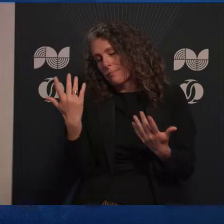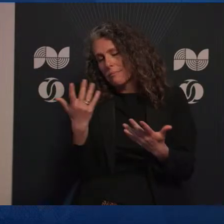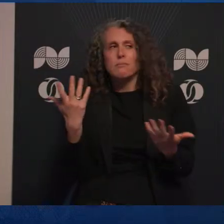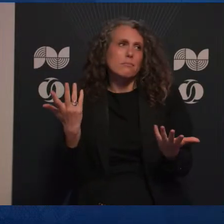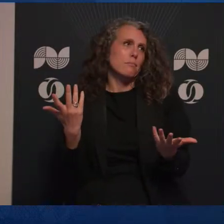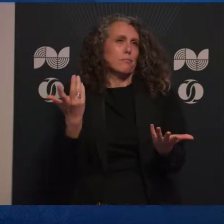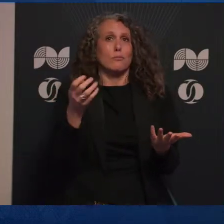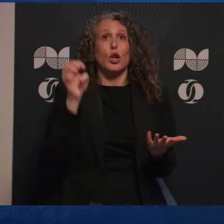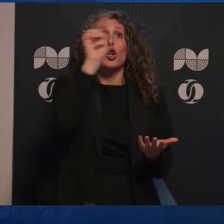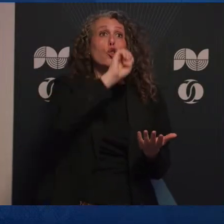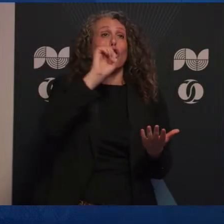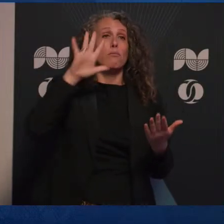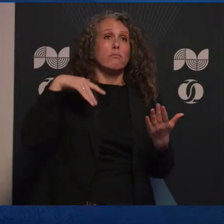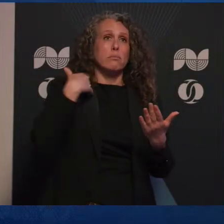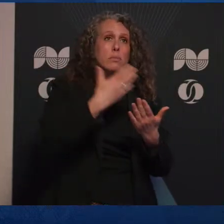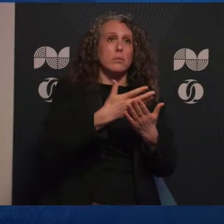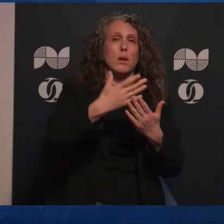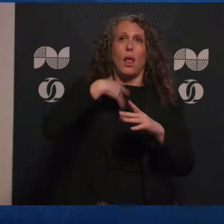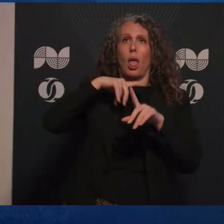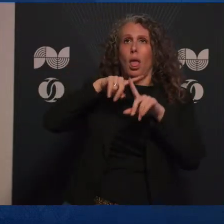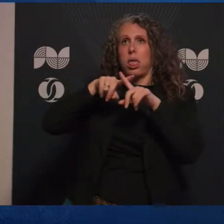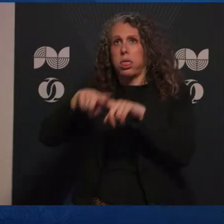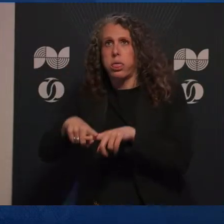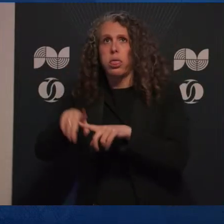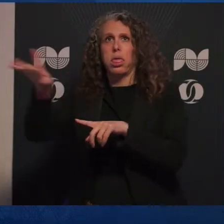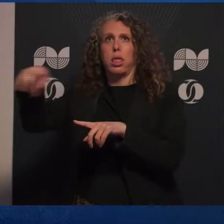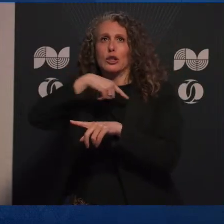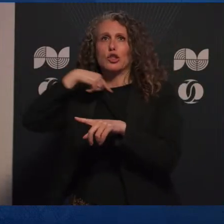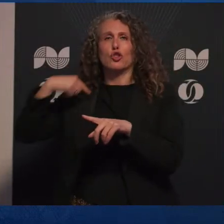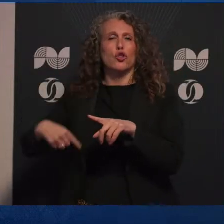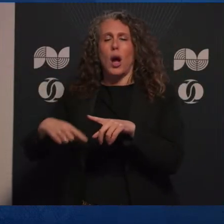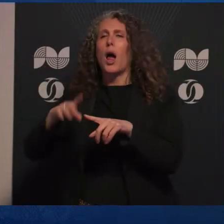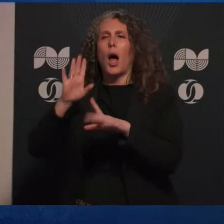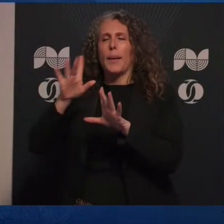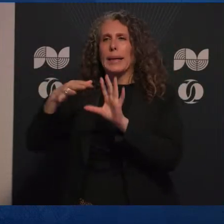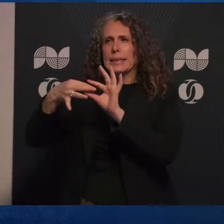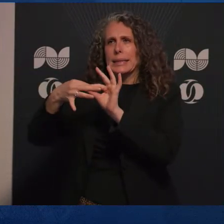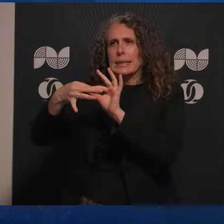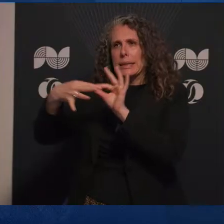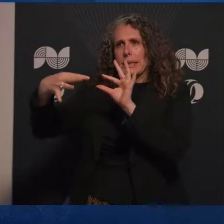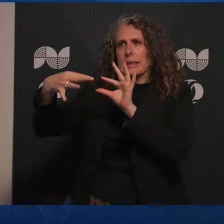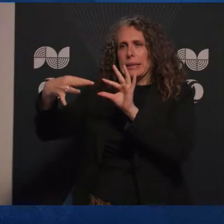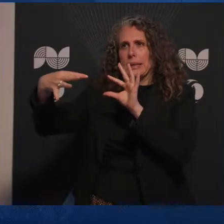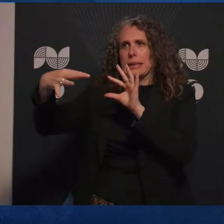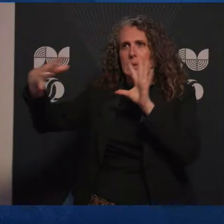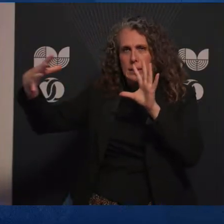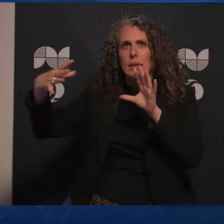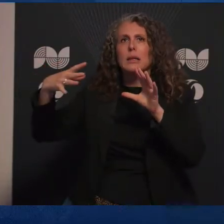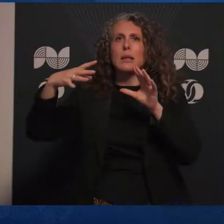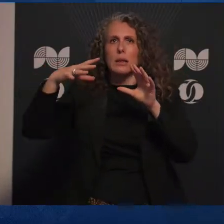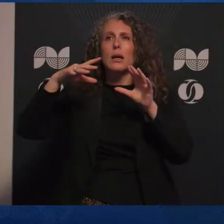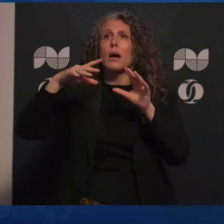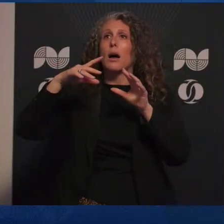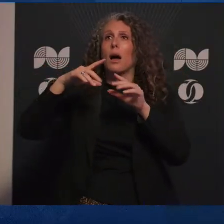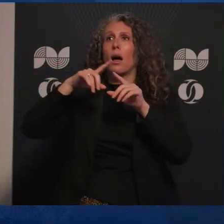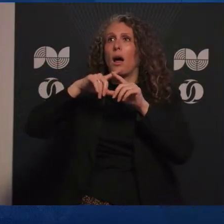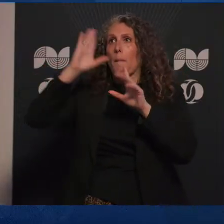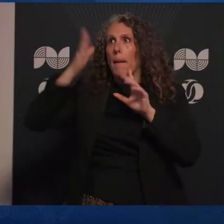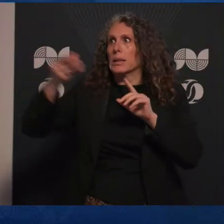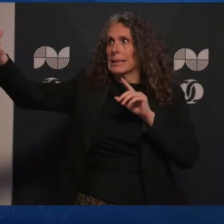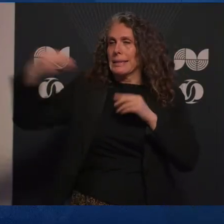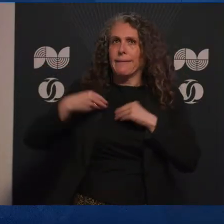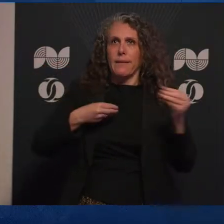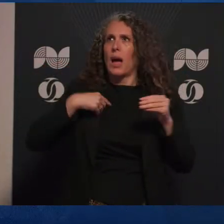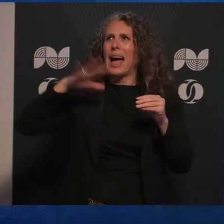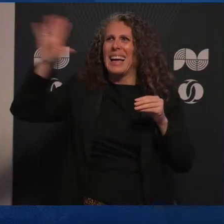is too dependent on China, that it should try to increase global supply chain resilience, and so the way to do